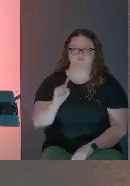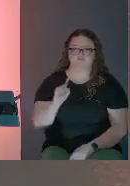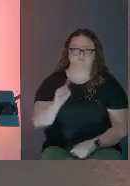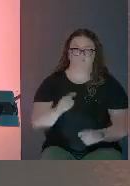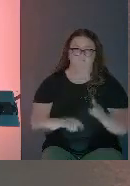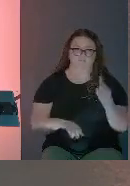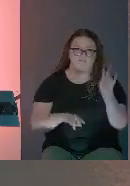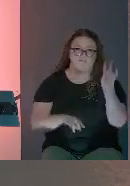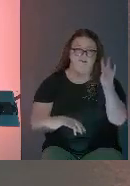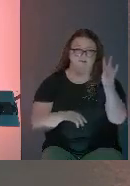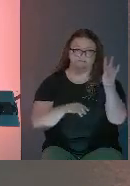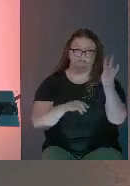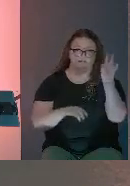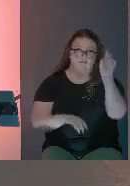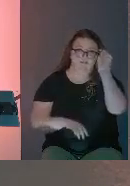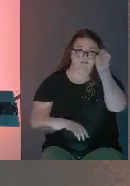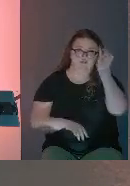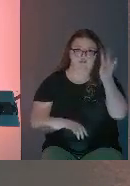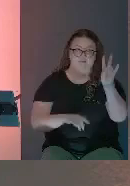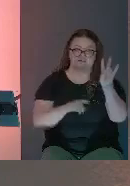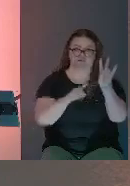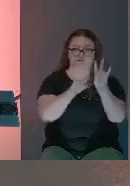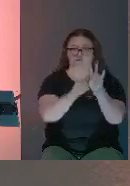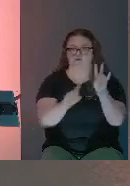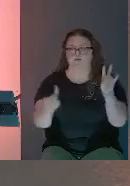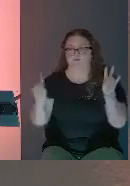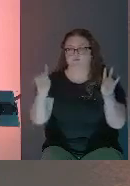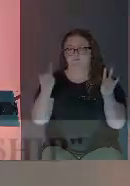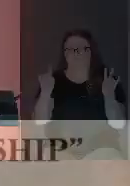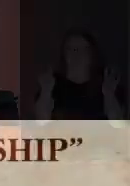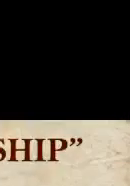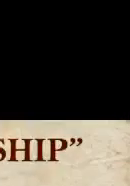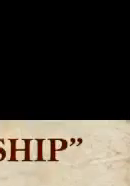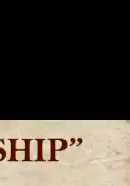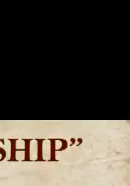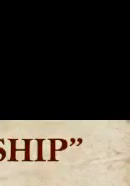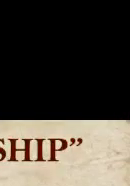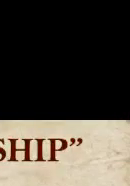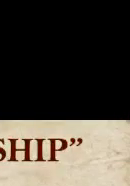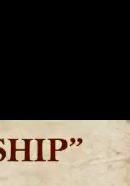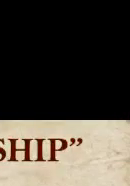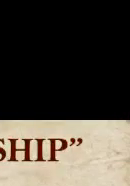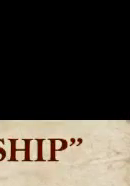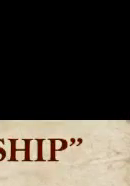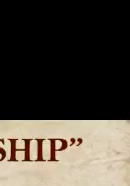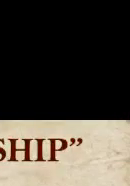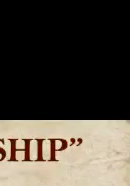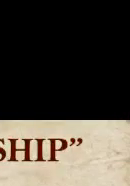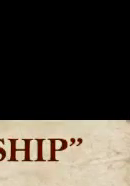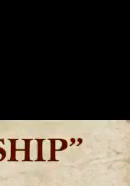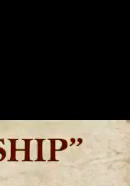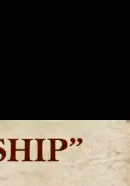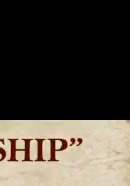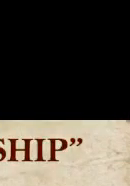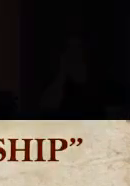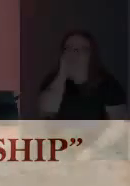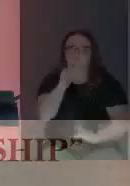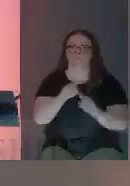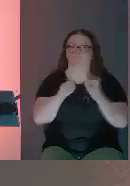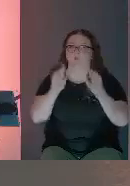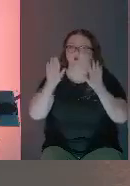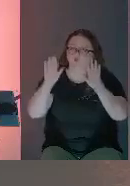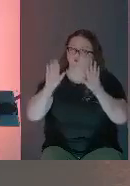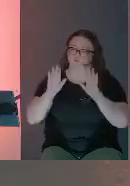and the first of two great mysteries. Not just mysteries, but great ones. It says this